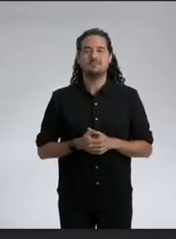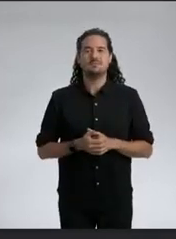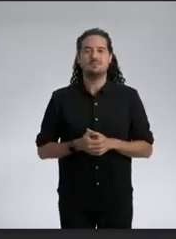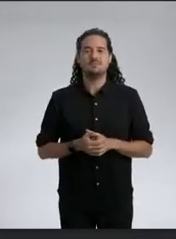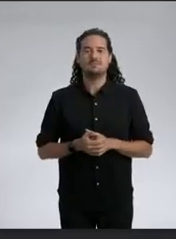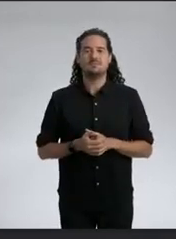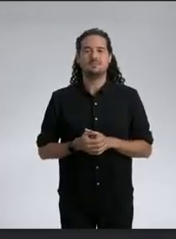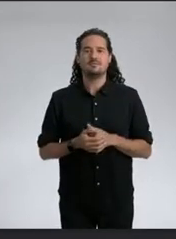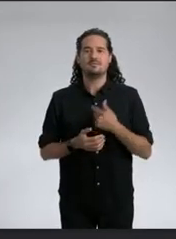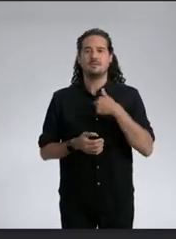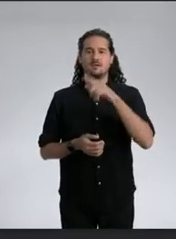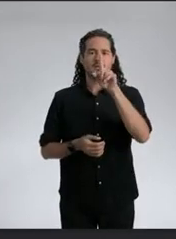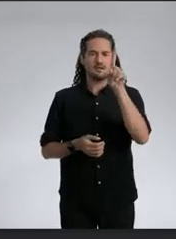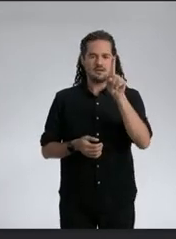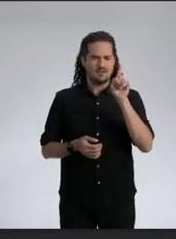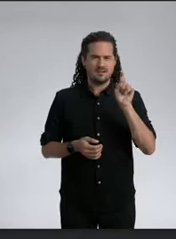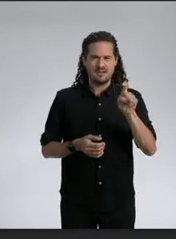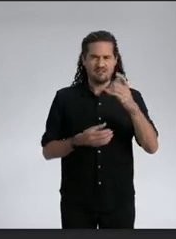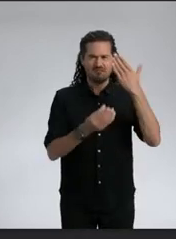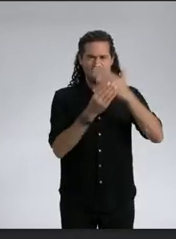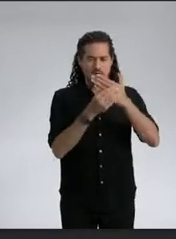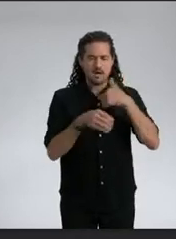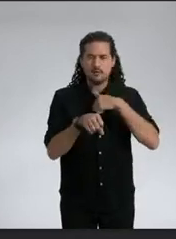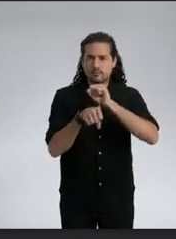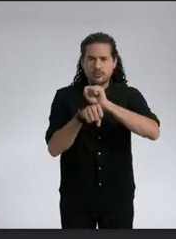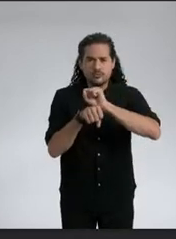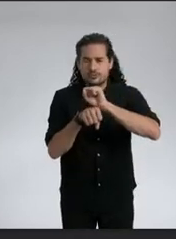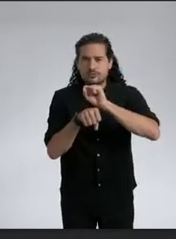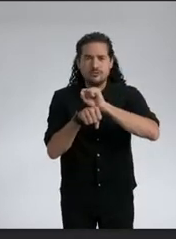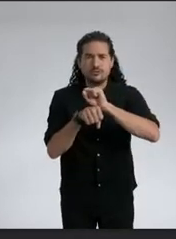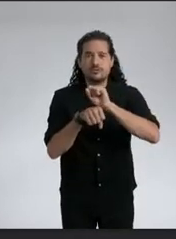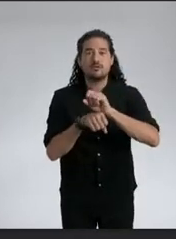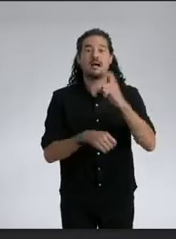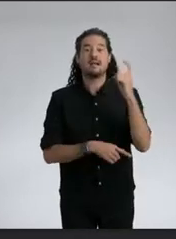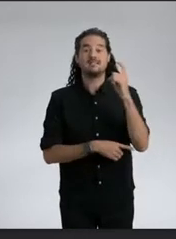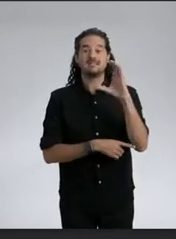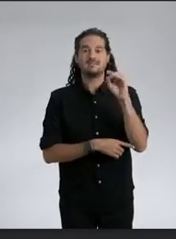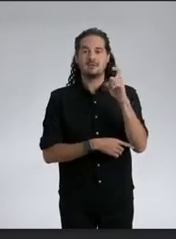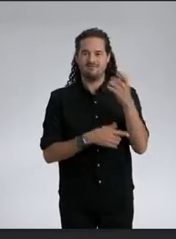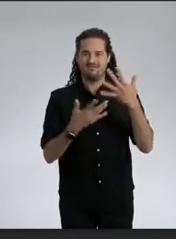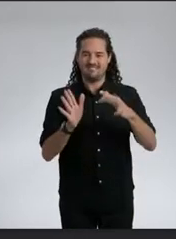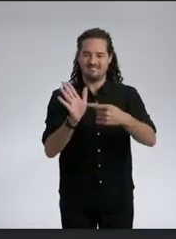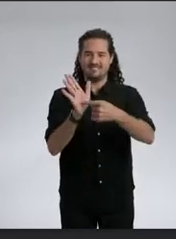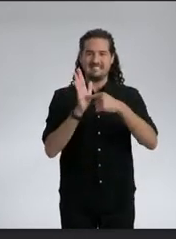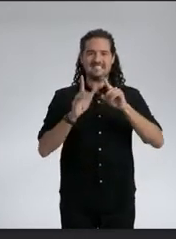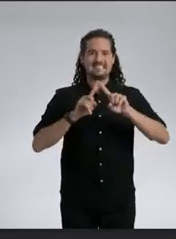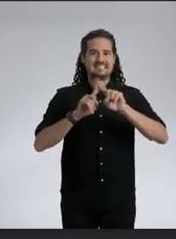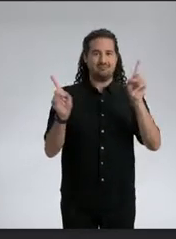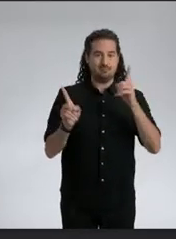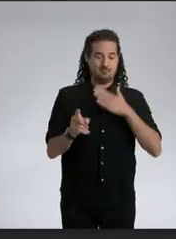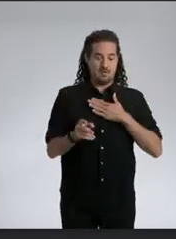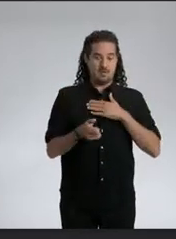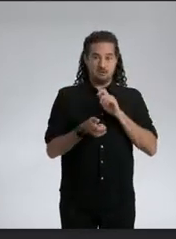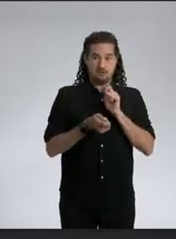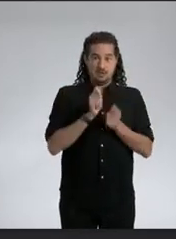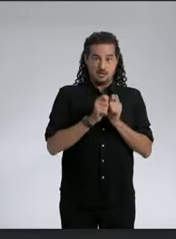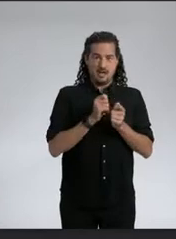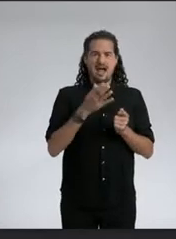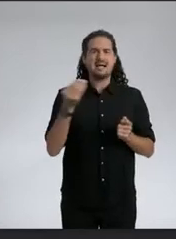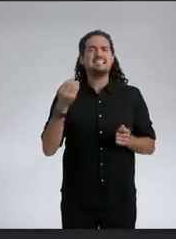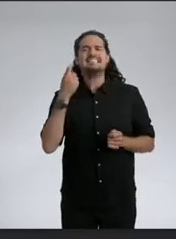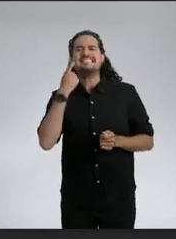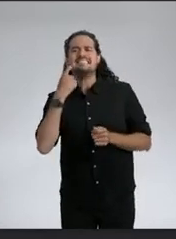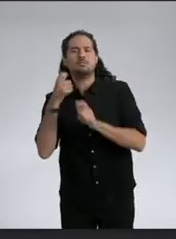to a file that I'm working on, Xcode automatically displays the diff of my changes against the latest revision in this beautiful new